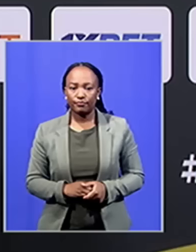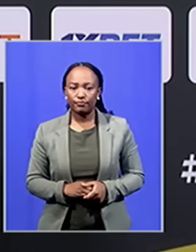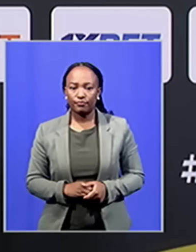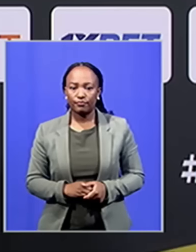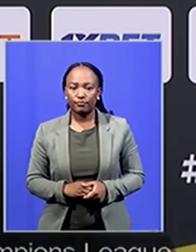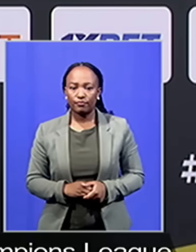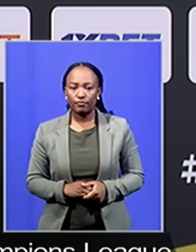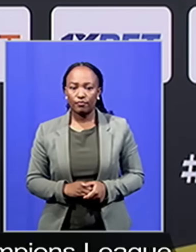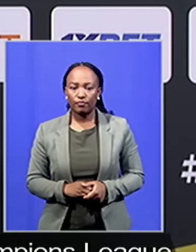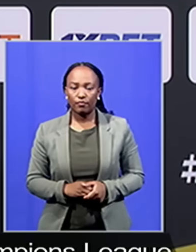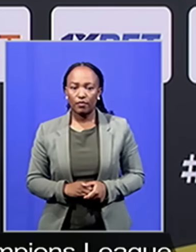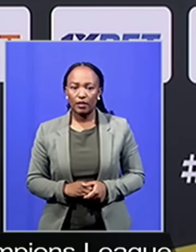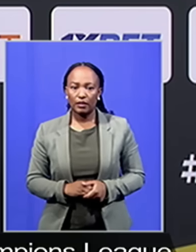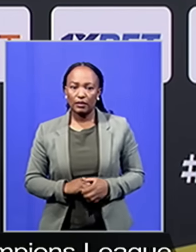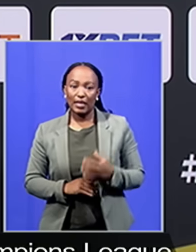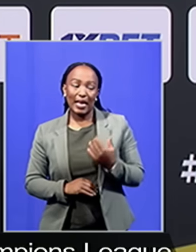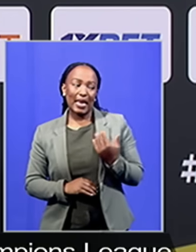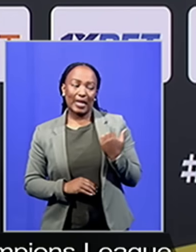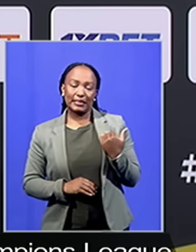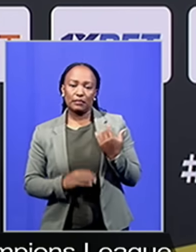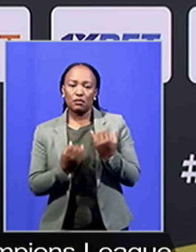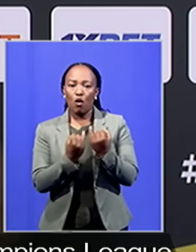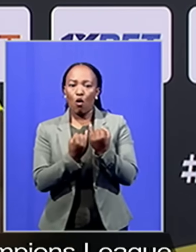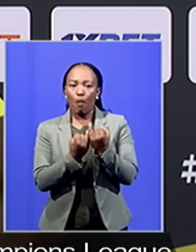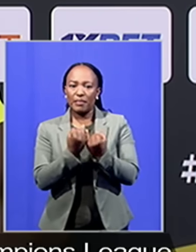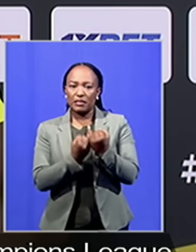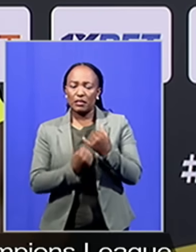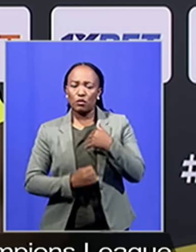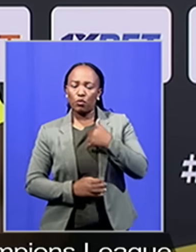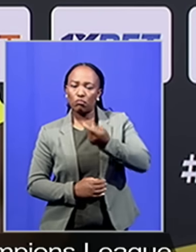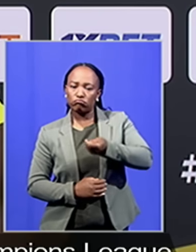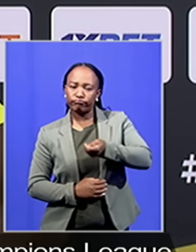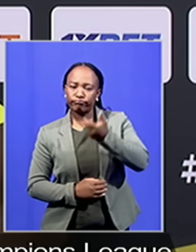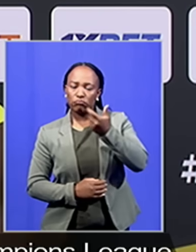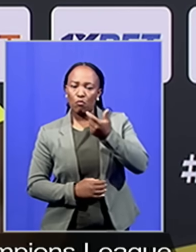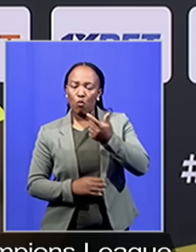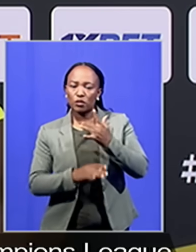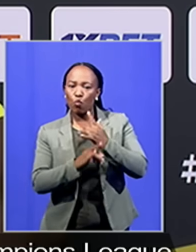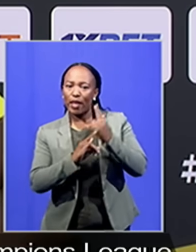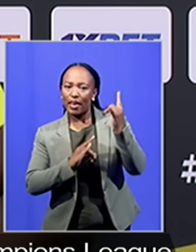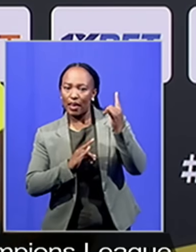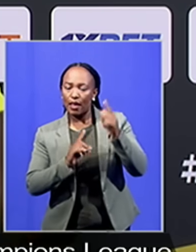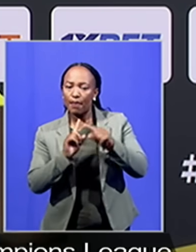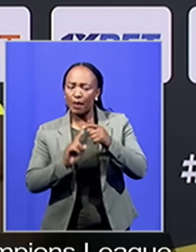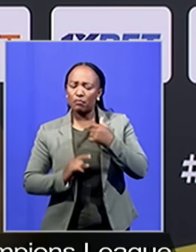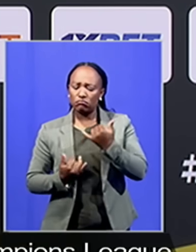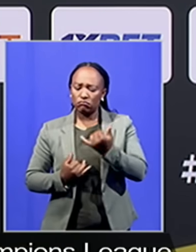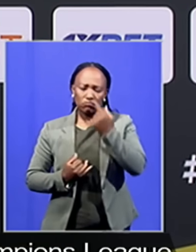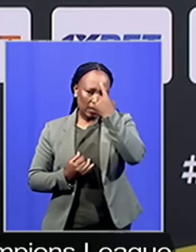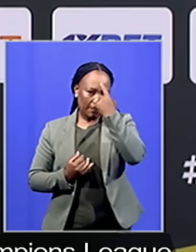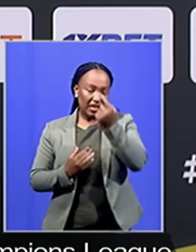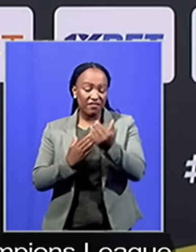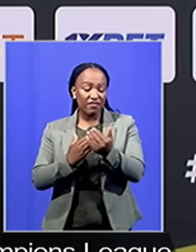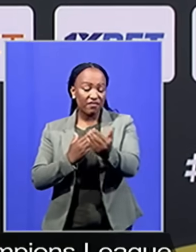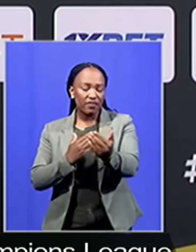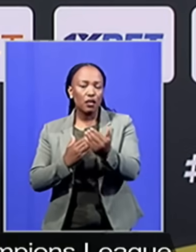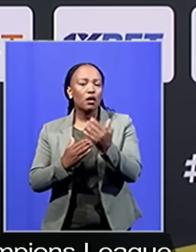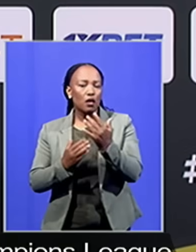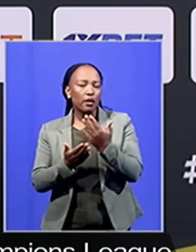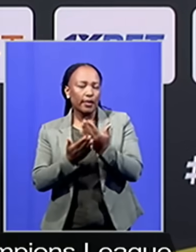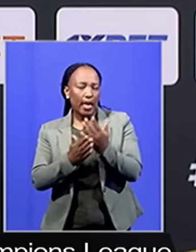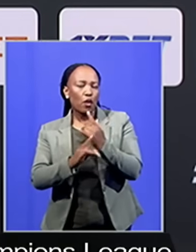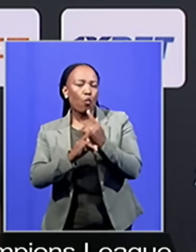Last season we were very close to winning the Champions League. I believe that this season we can do it because we've moved closer.